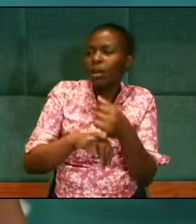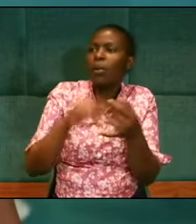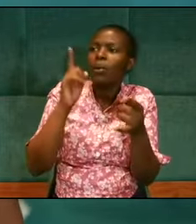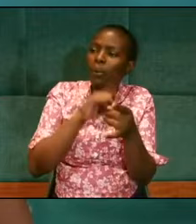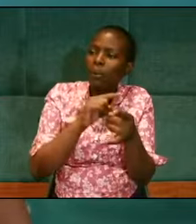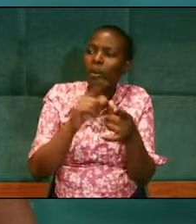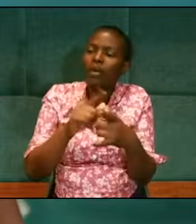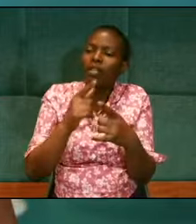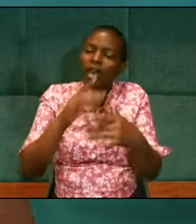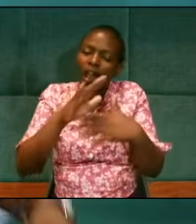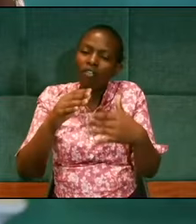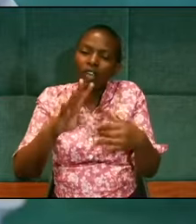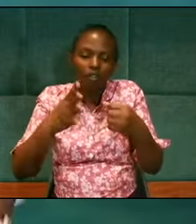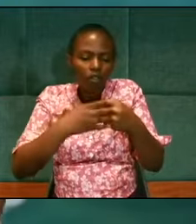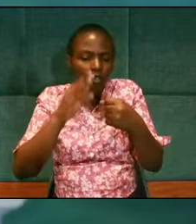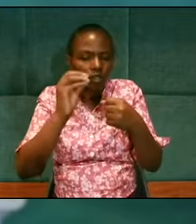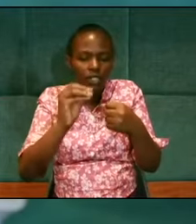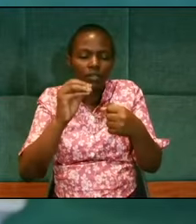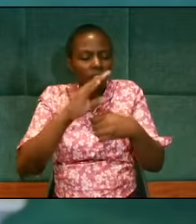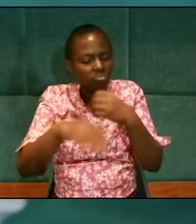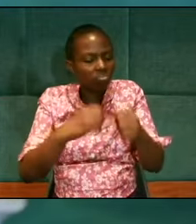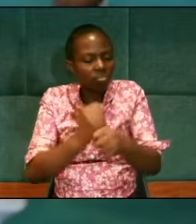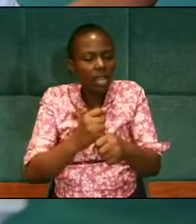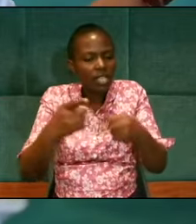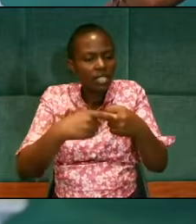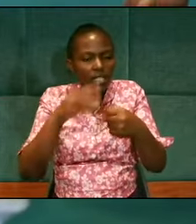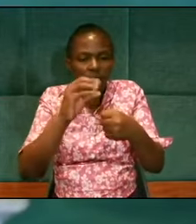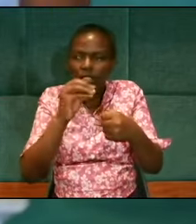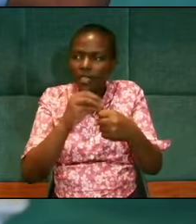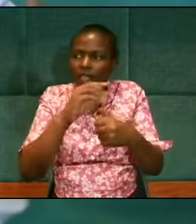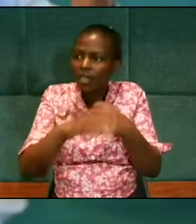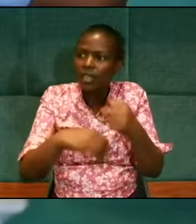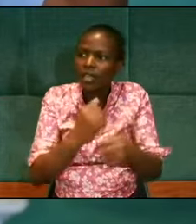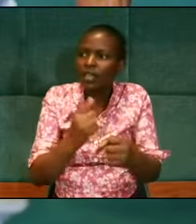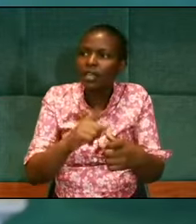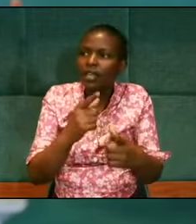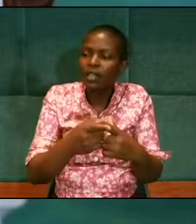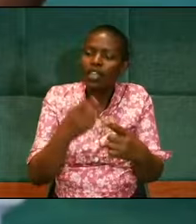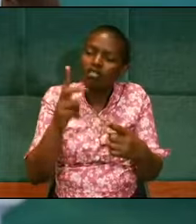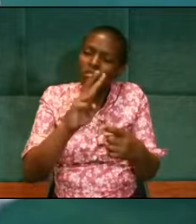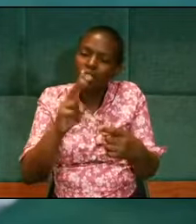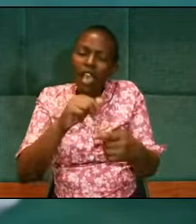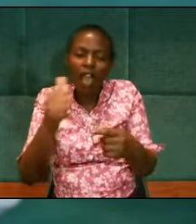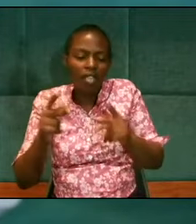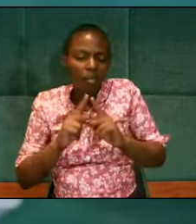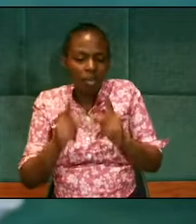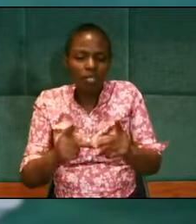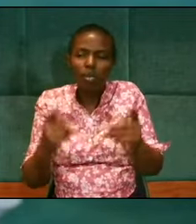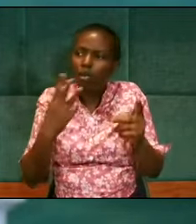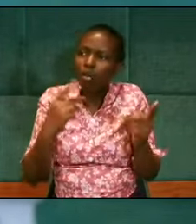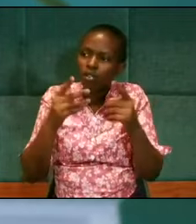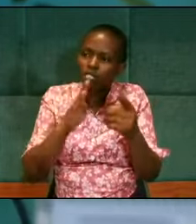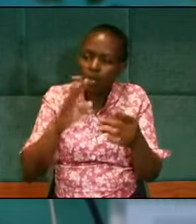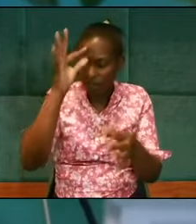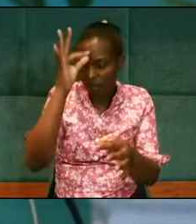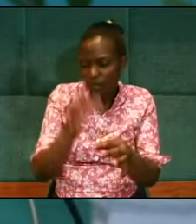years, 60 years, 70 years are ahead of them. Mortals making a promise before God to be faithful. You need